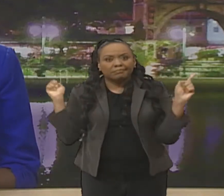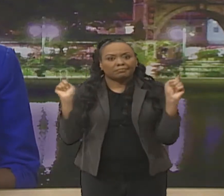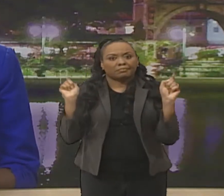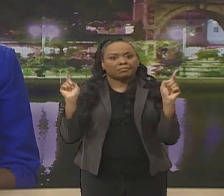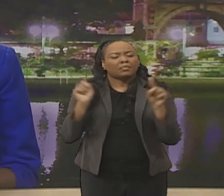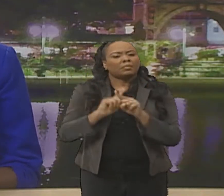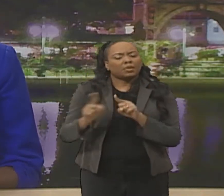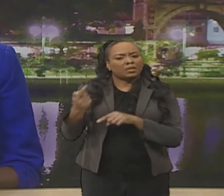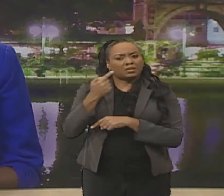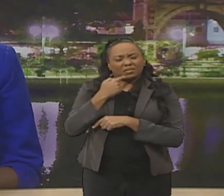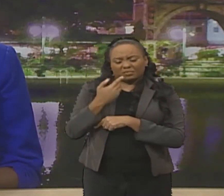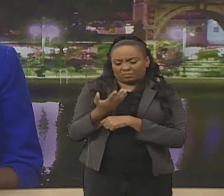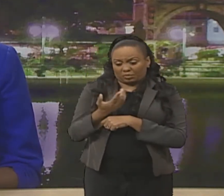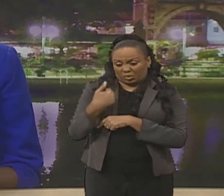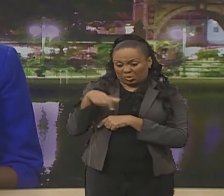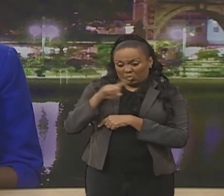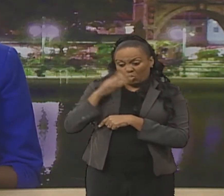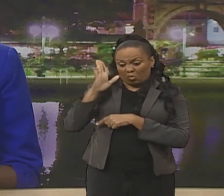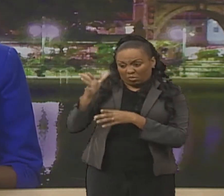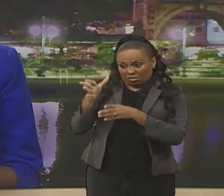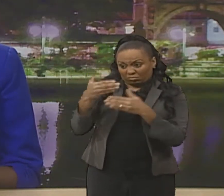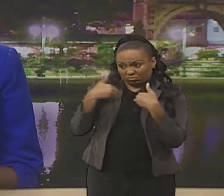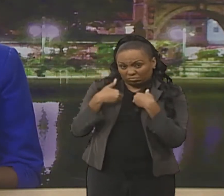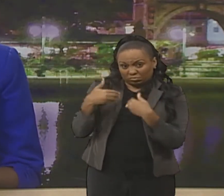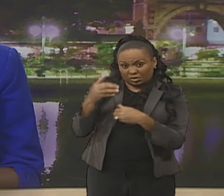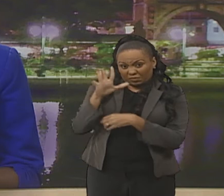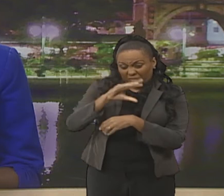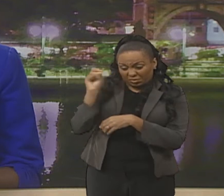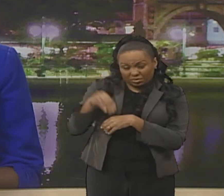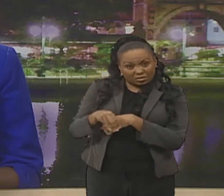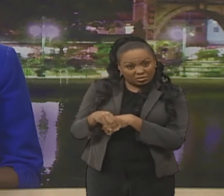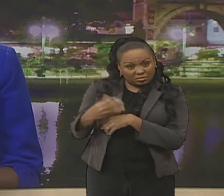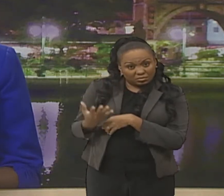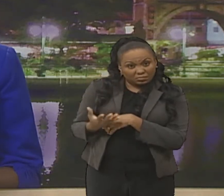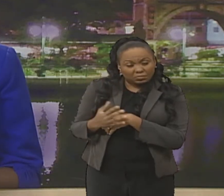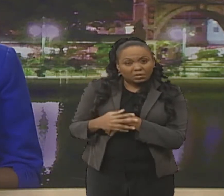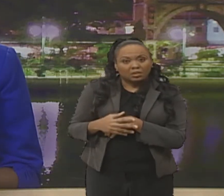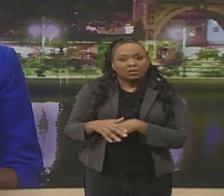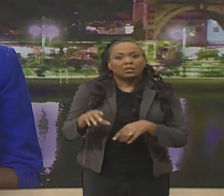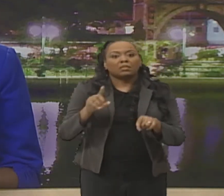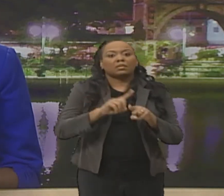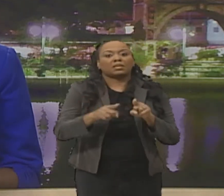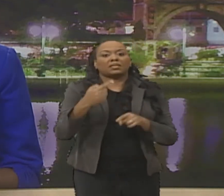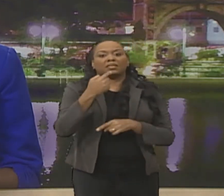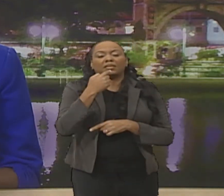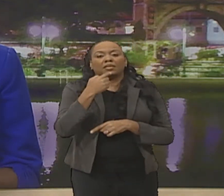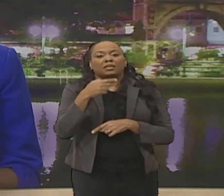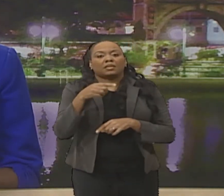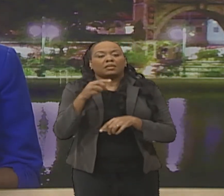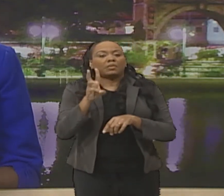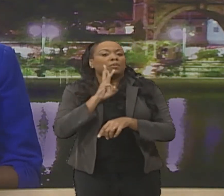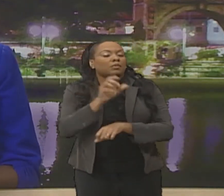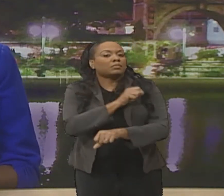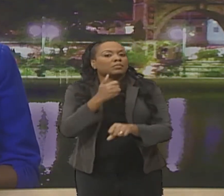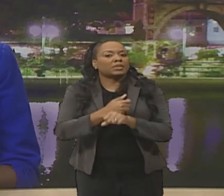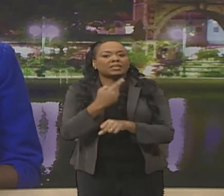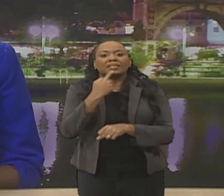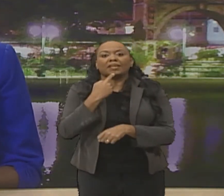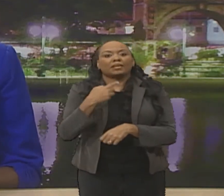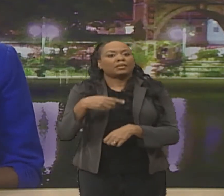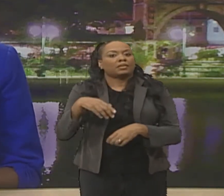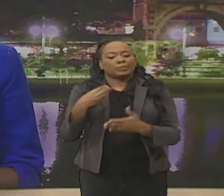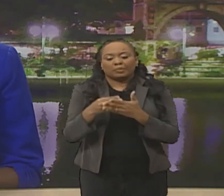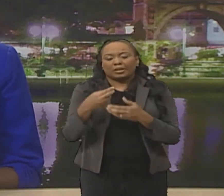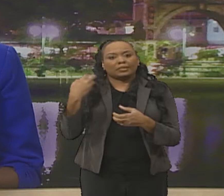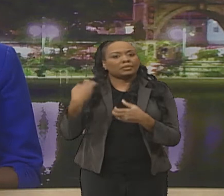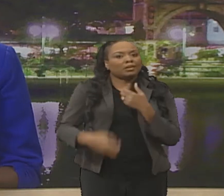earlier this year. However, the workers say they were informed that the authority was already in a tough spot financially, as